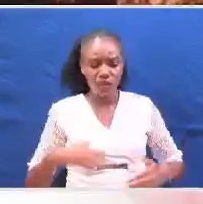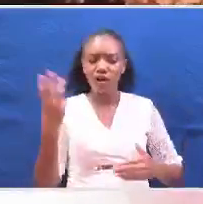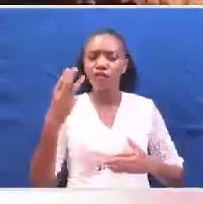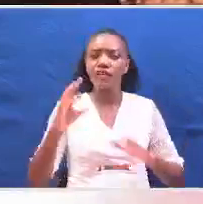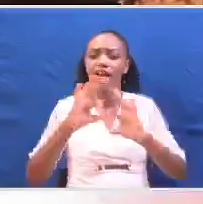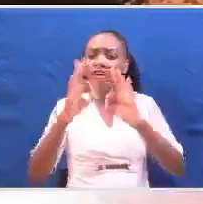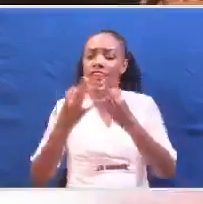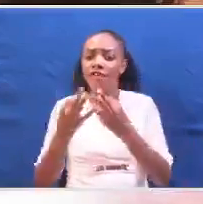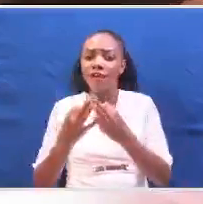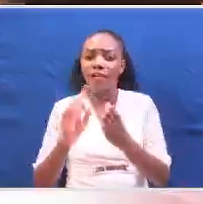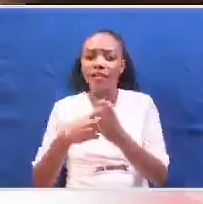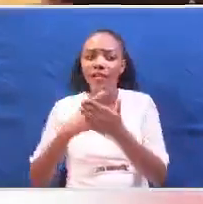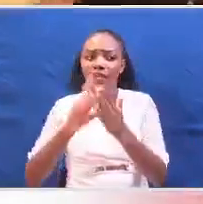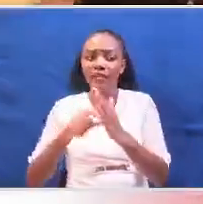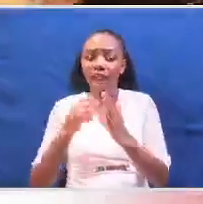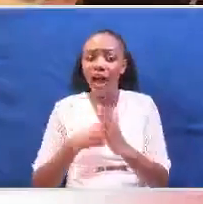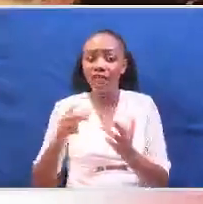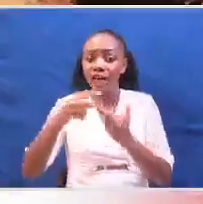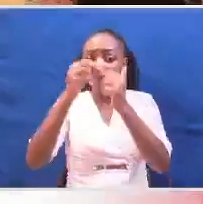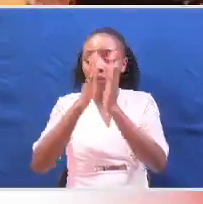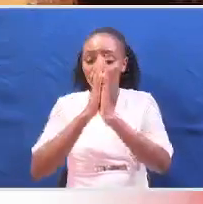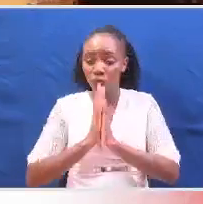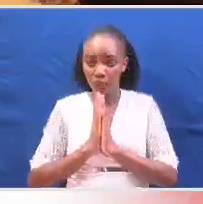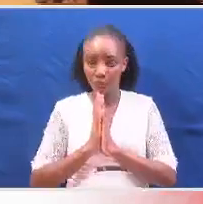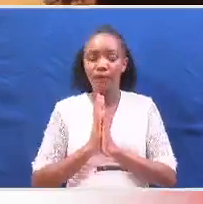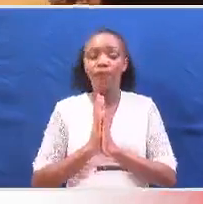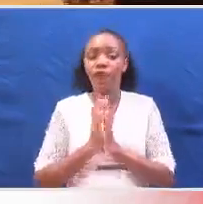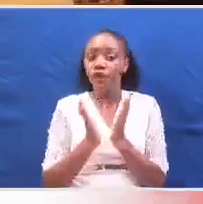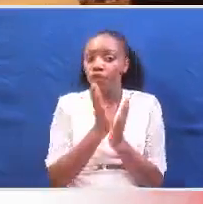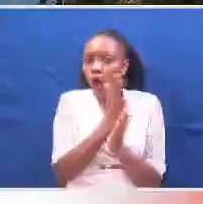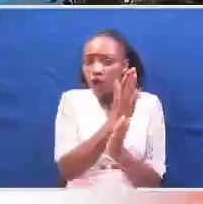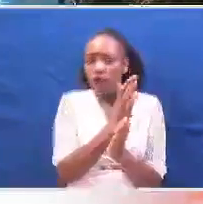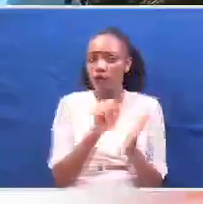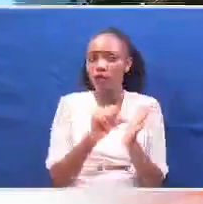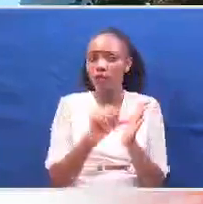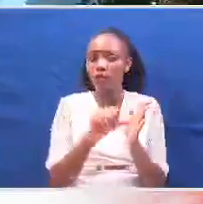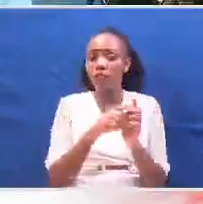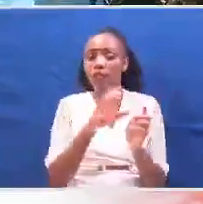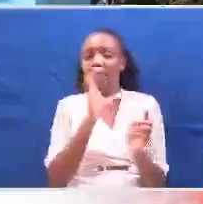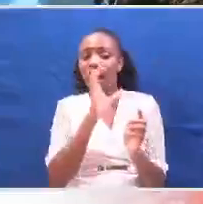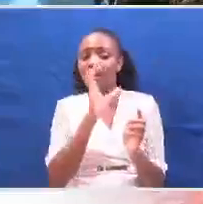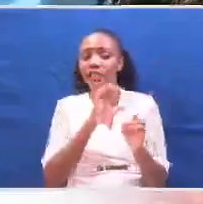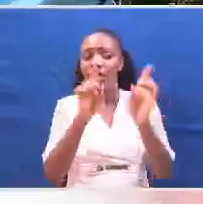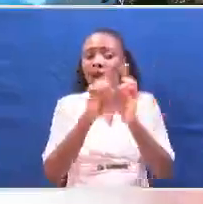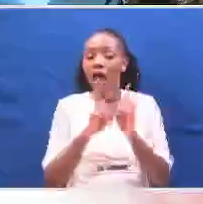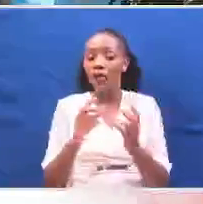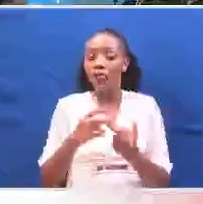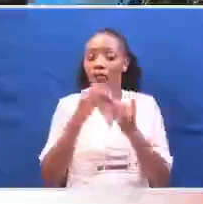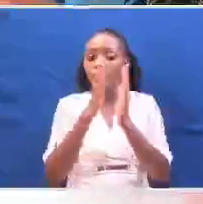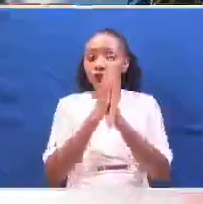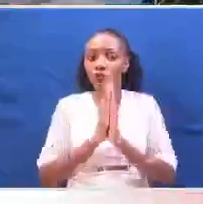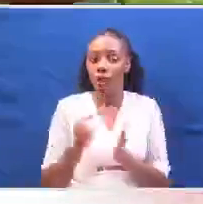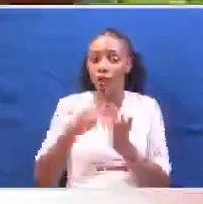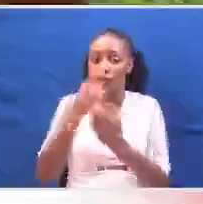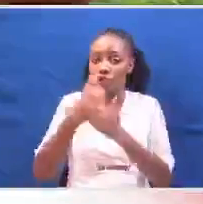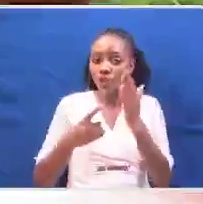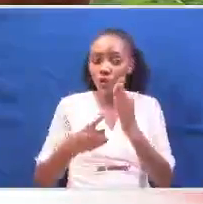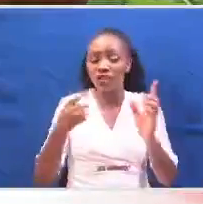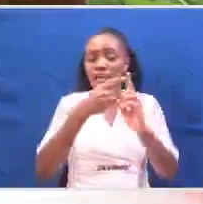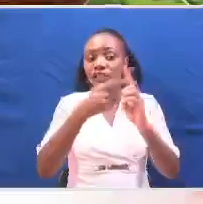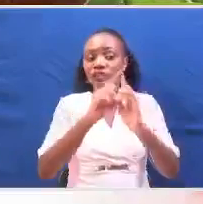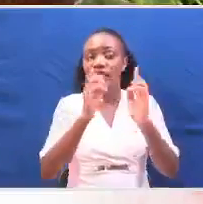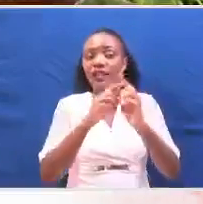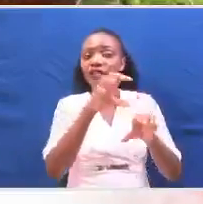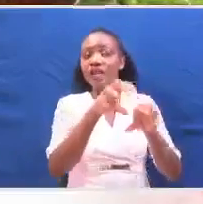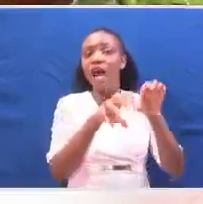of Stephen performed a ritual to mitigate any future harm to Stephen. The cleansing ceremony included slaughtering of various